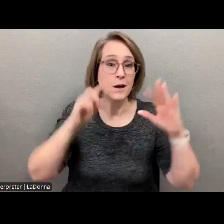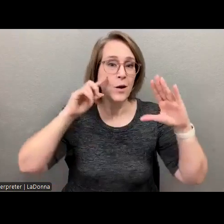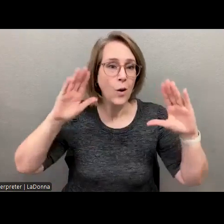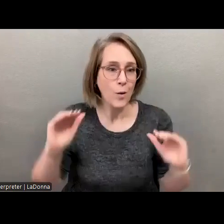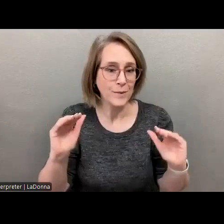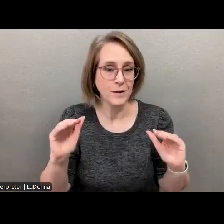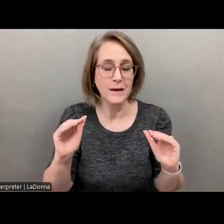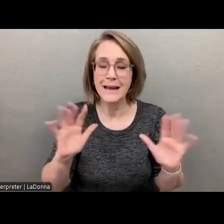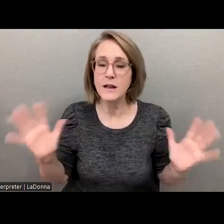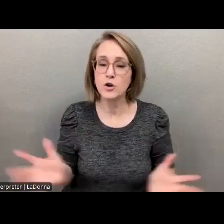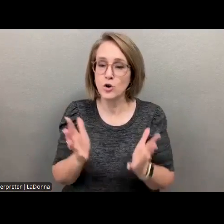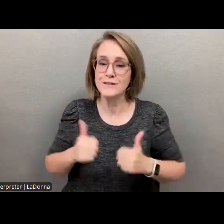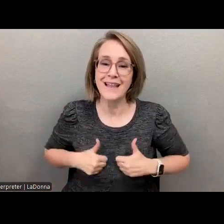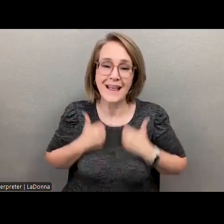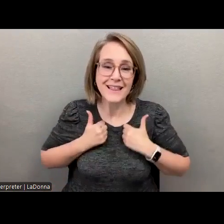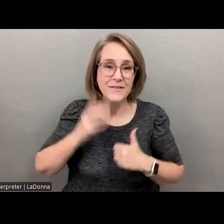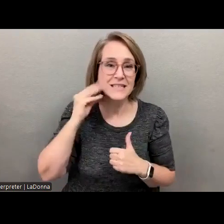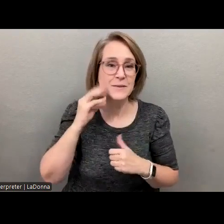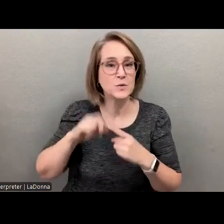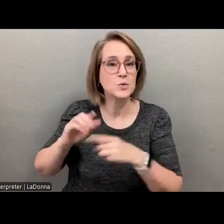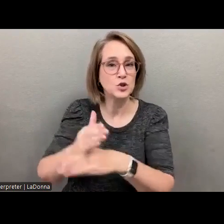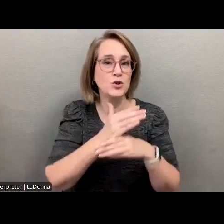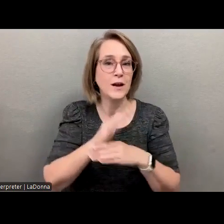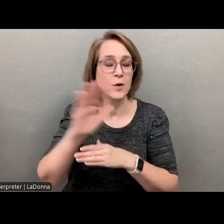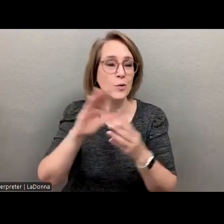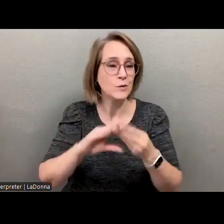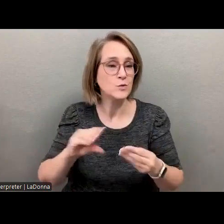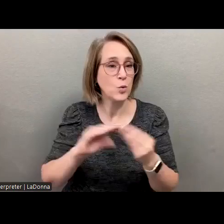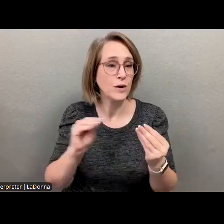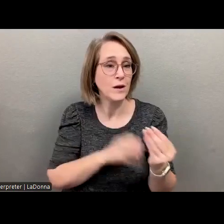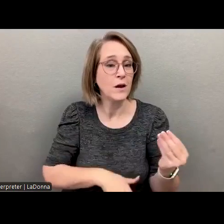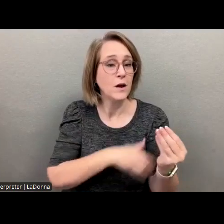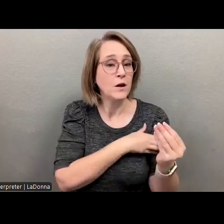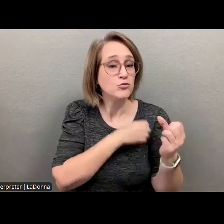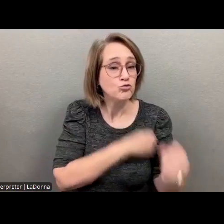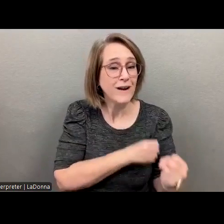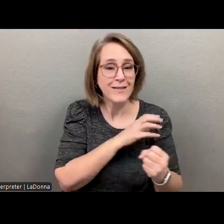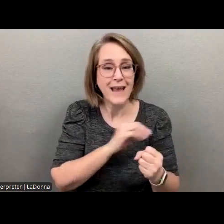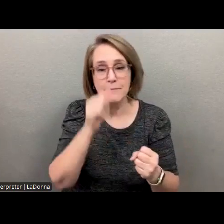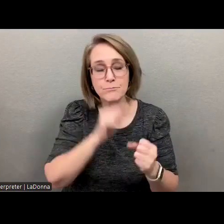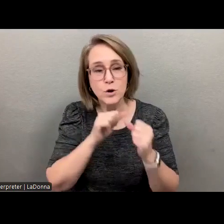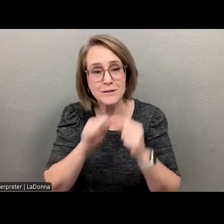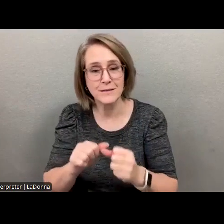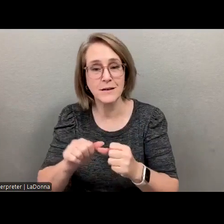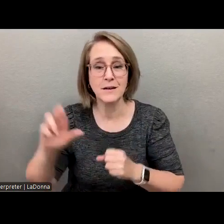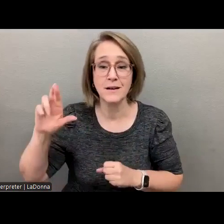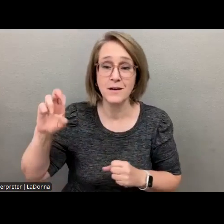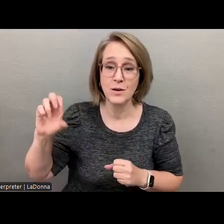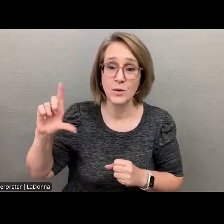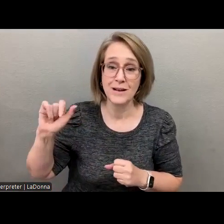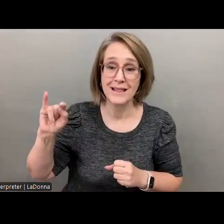with lived experience to share their stories of strength and perseverance. Relationship with